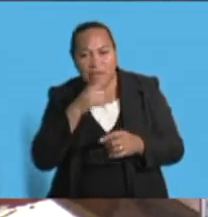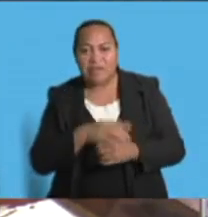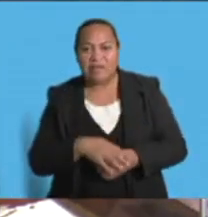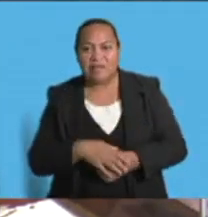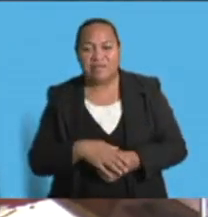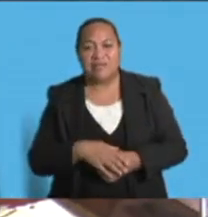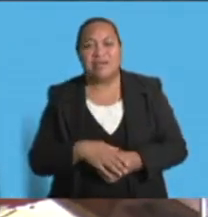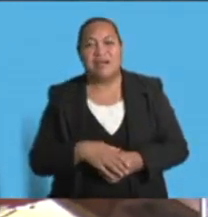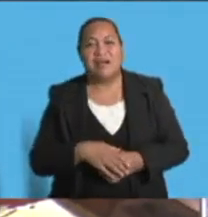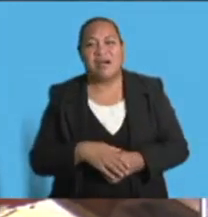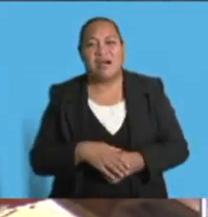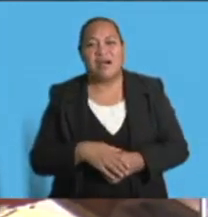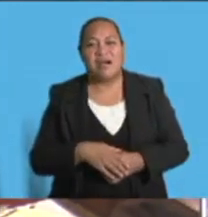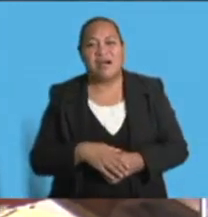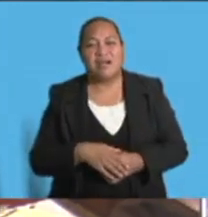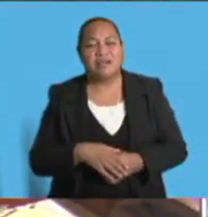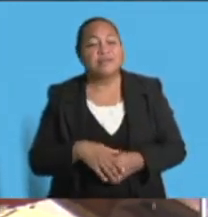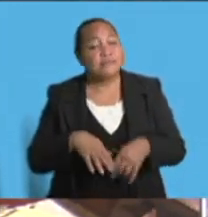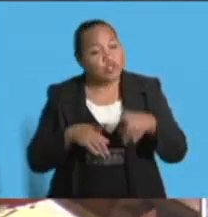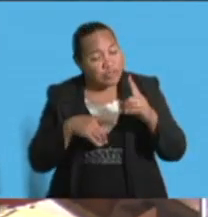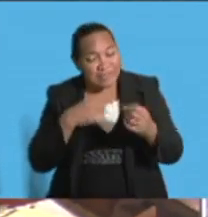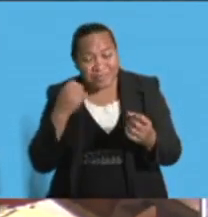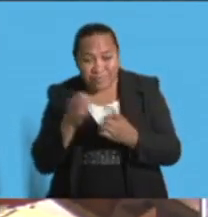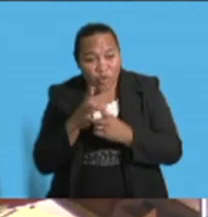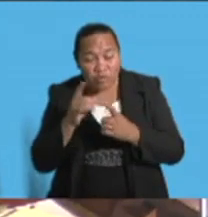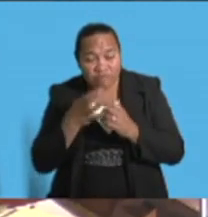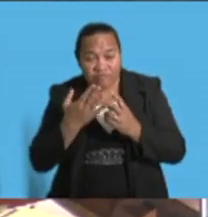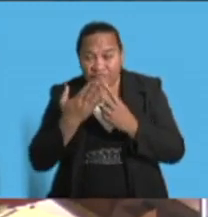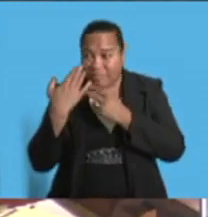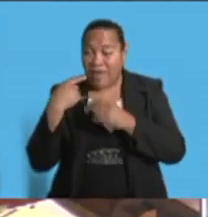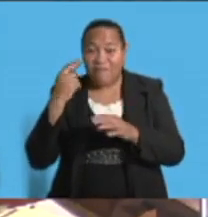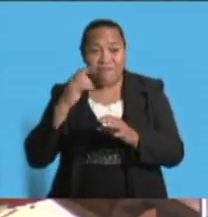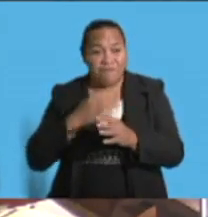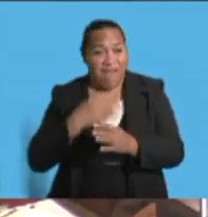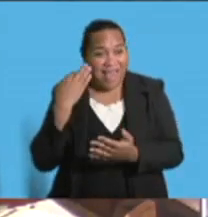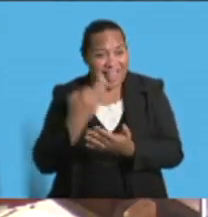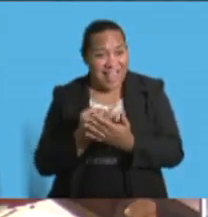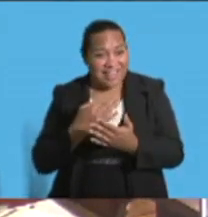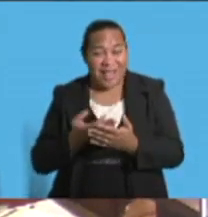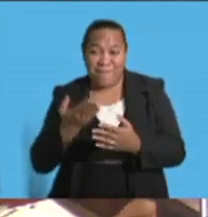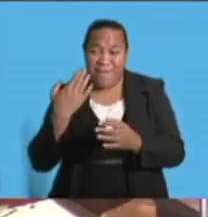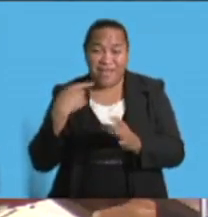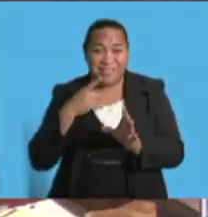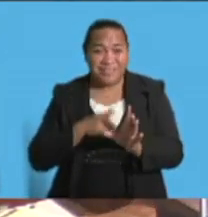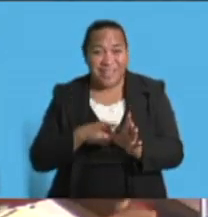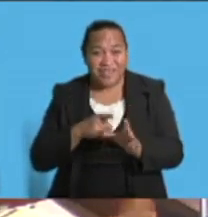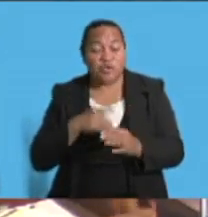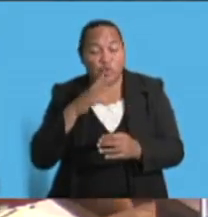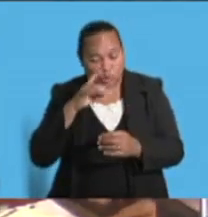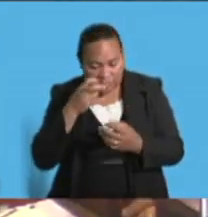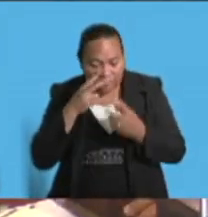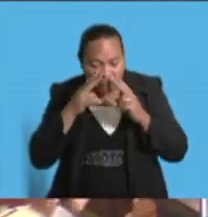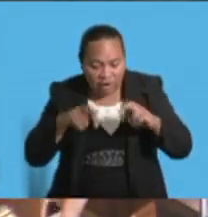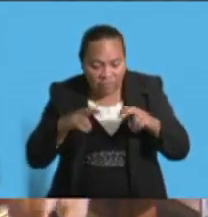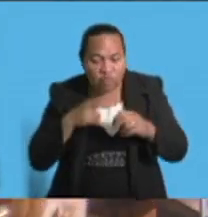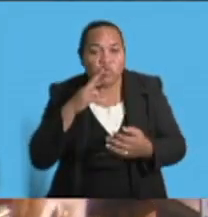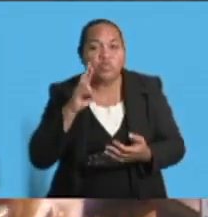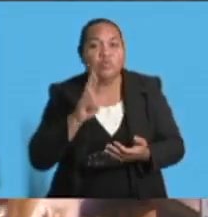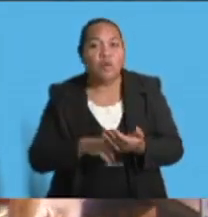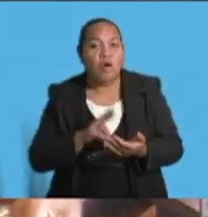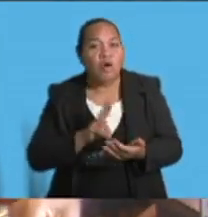pertinent that we look at the government finances for the past years to get a true picture. Quoting from the Public Accounts Committee report of